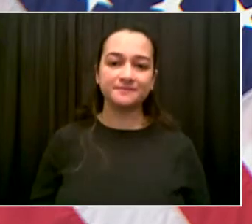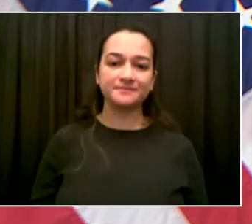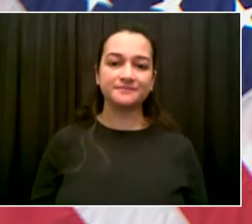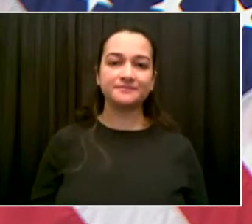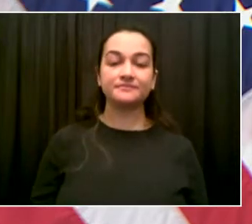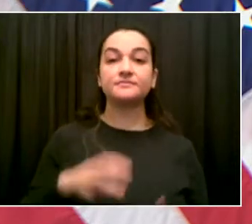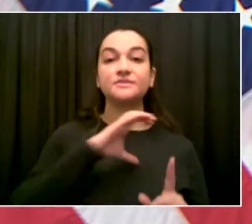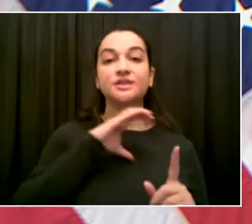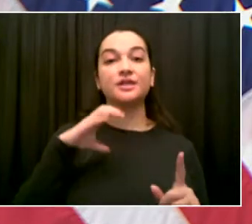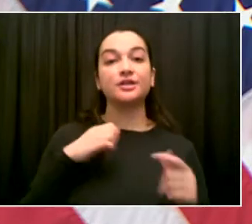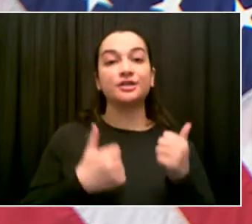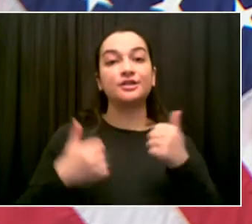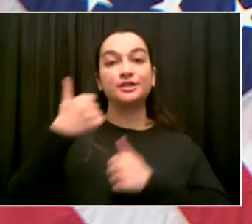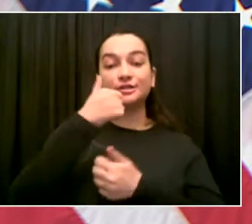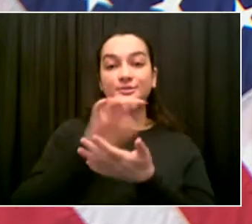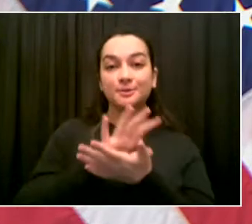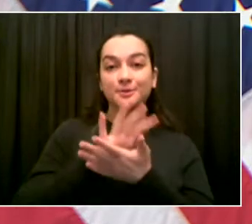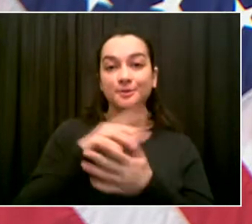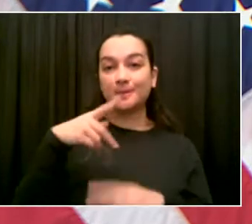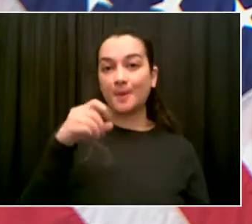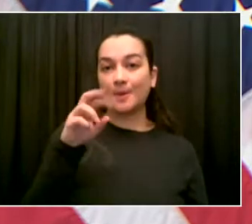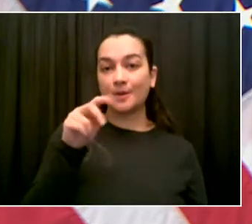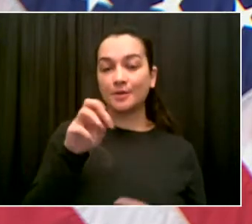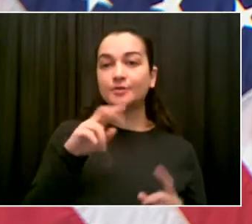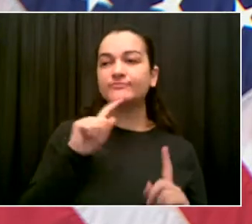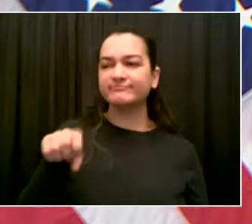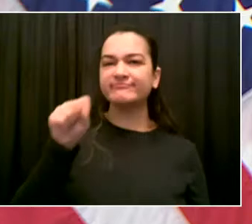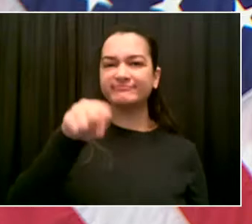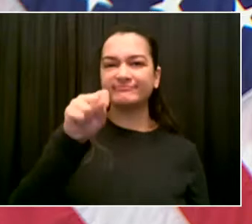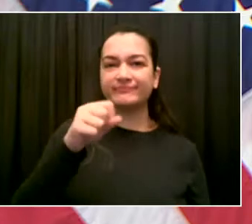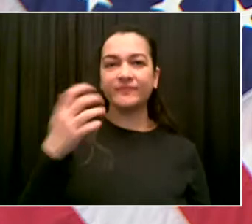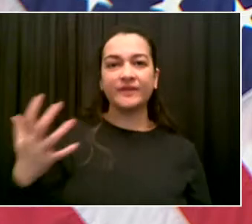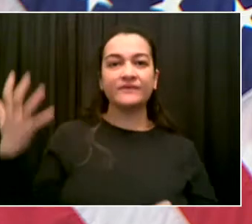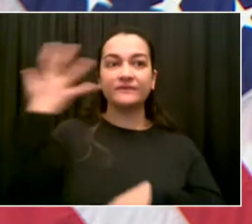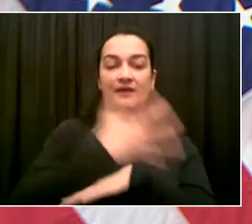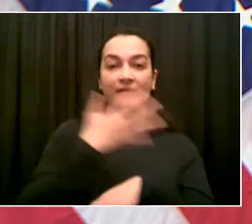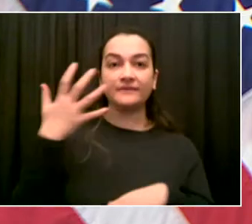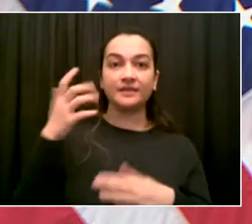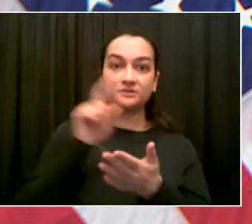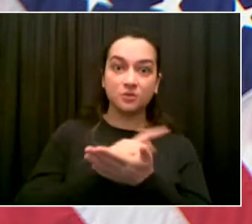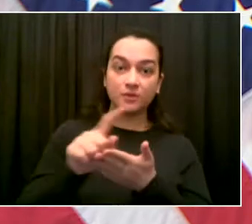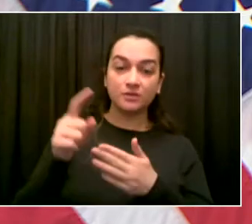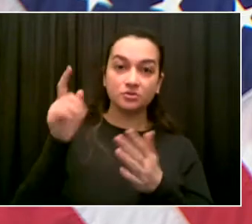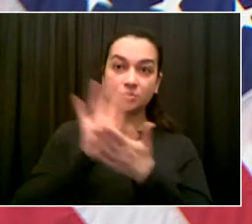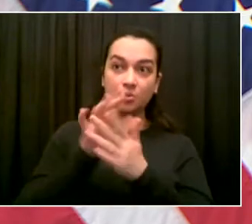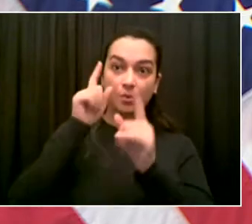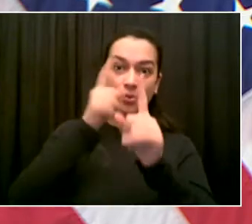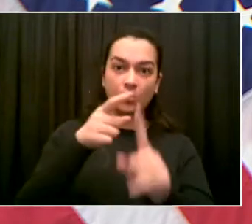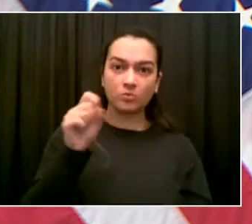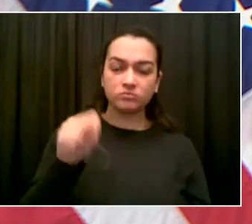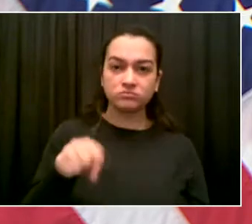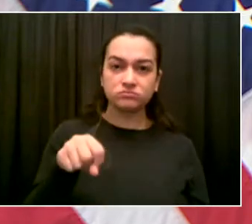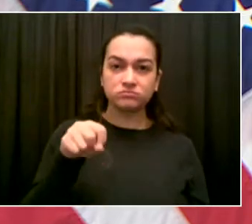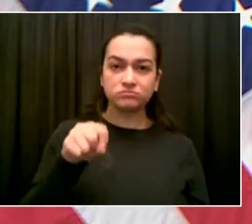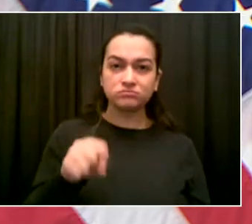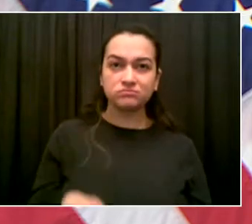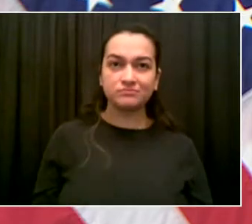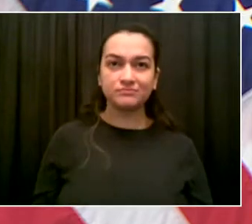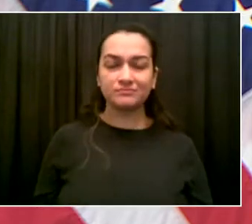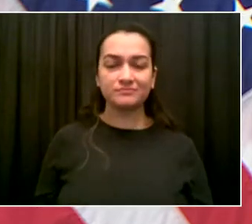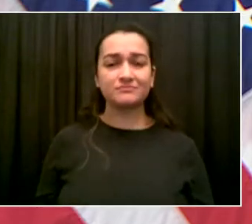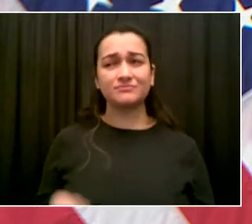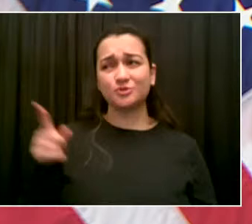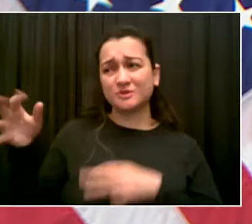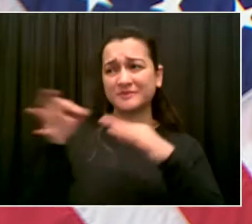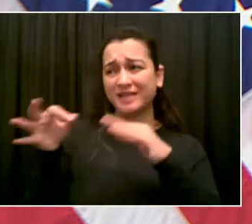week. And I think he did a really great job of outlining that there are some places where we're targeting specific groups of students. There are some places where